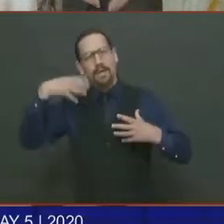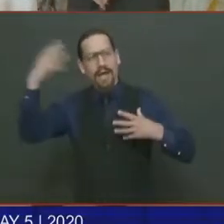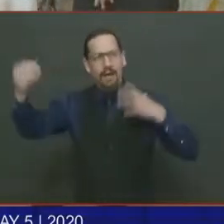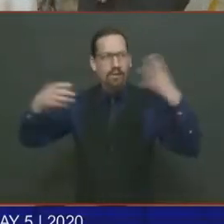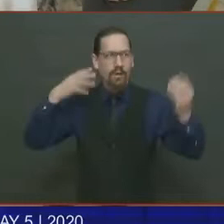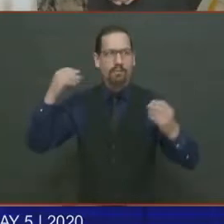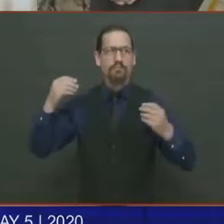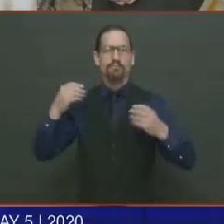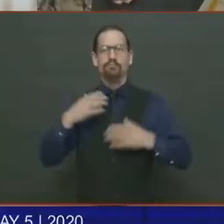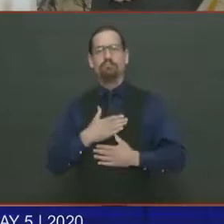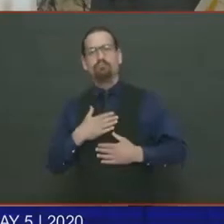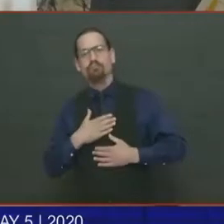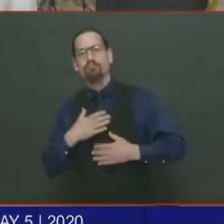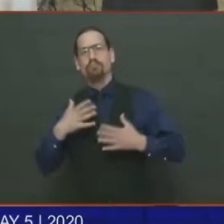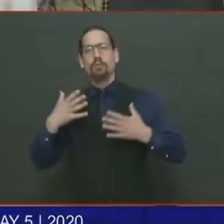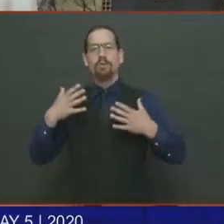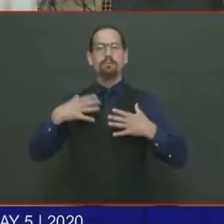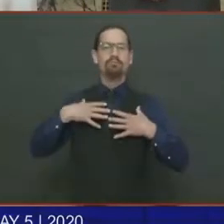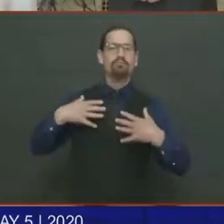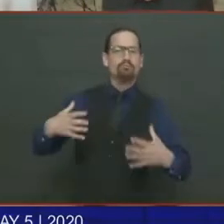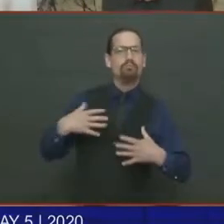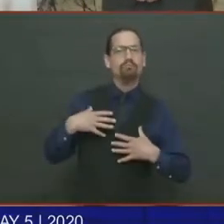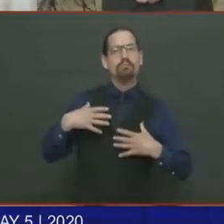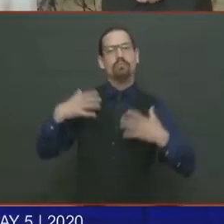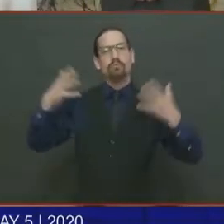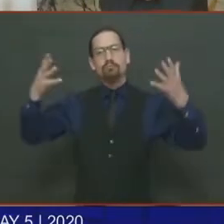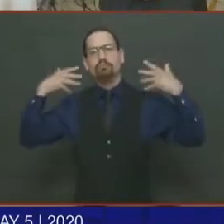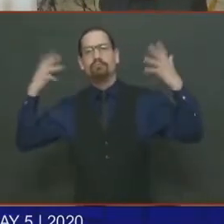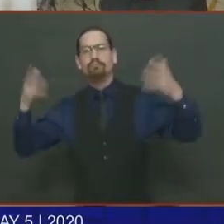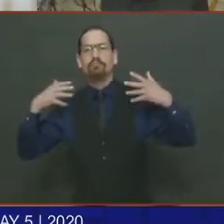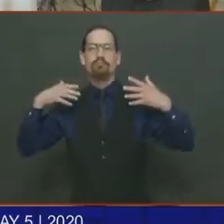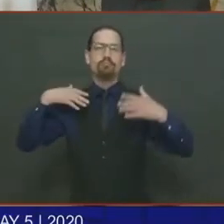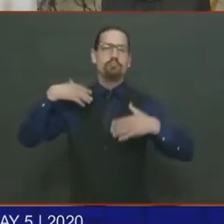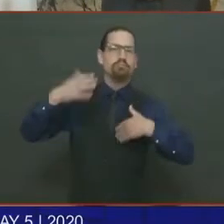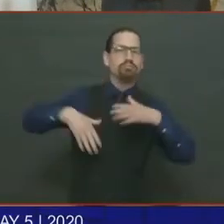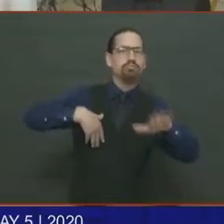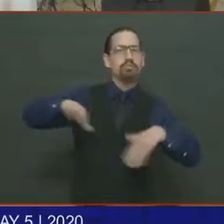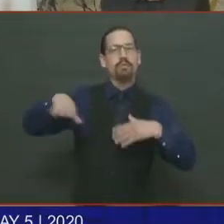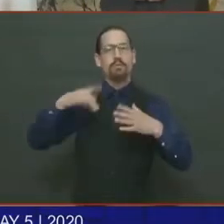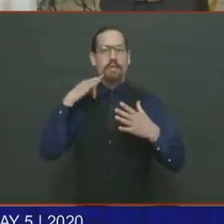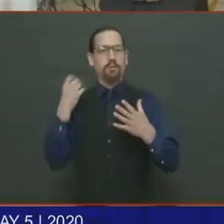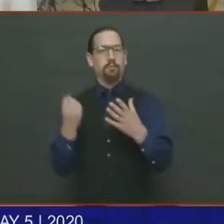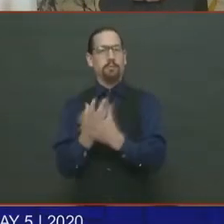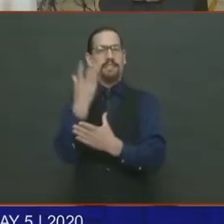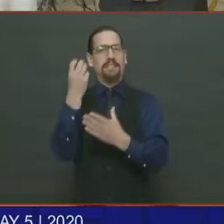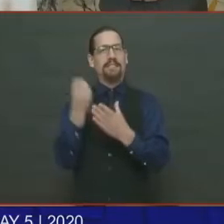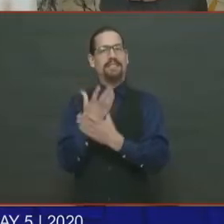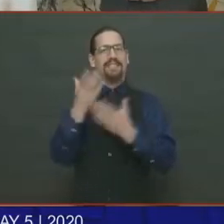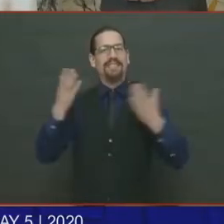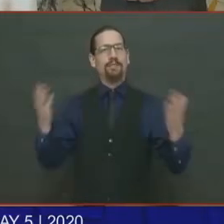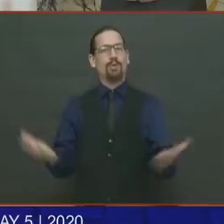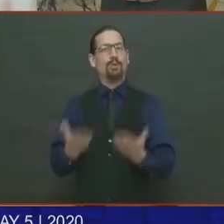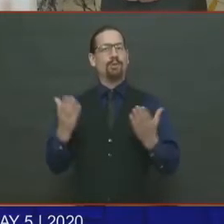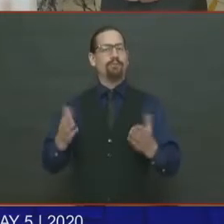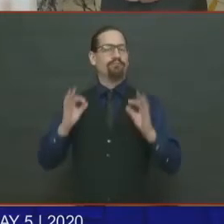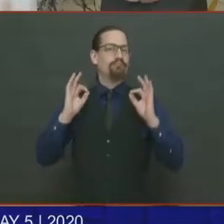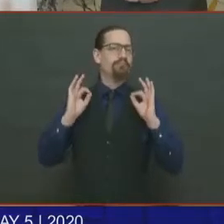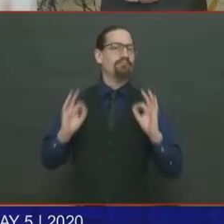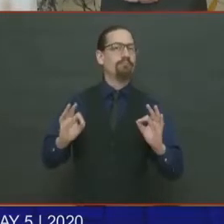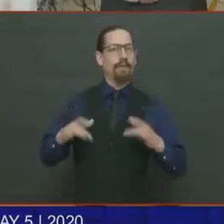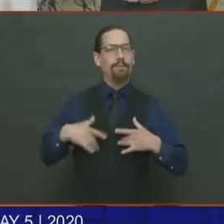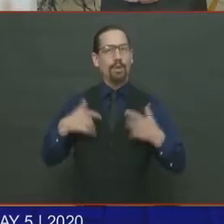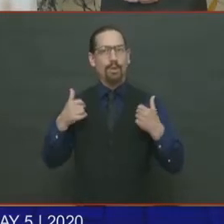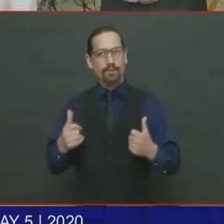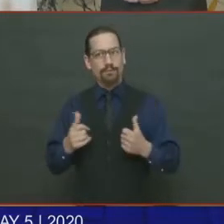air, exercise. Spring is finally here. It's a great thing. I'll begin, as I always do,